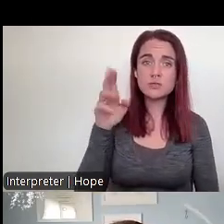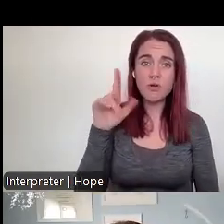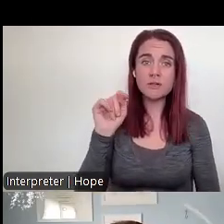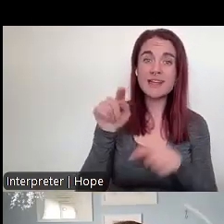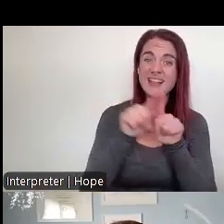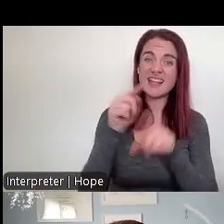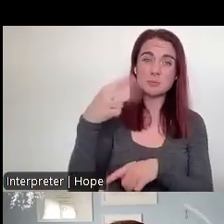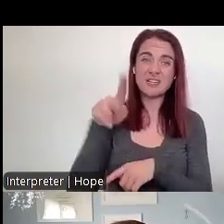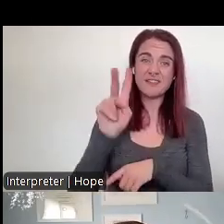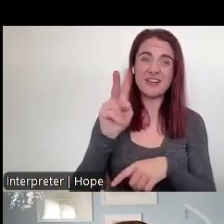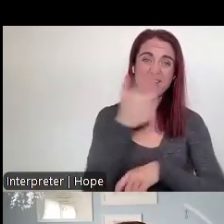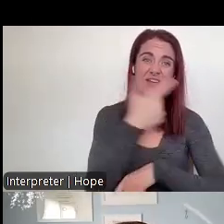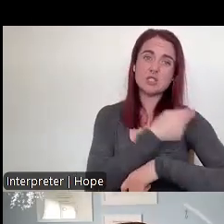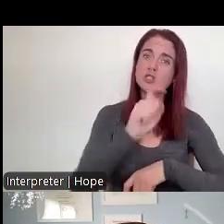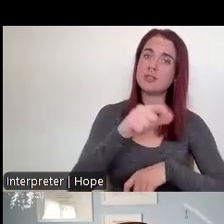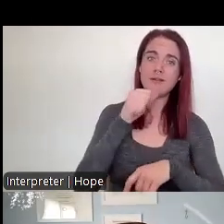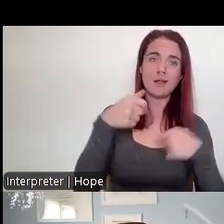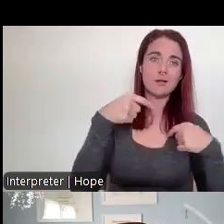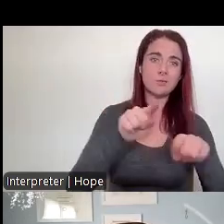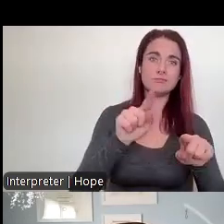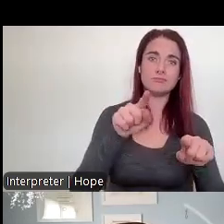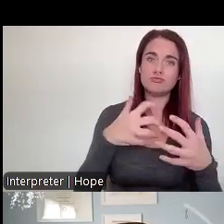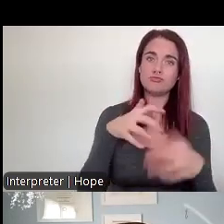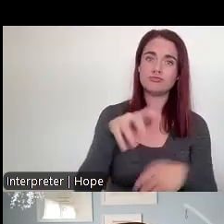vaccine should not be given in pregnancy.